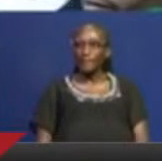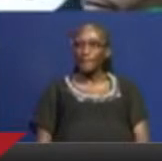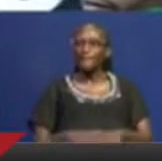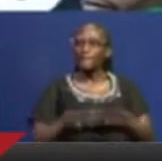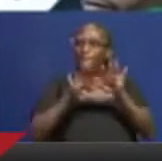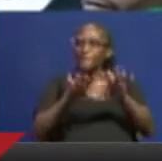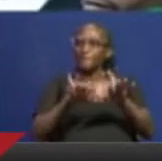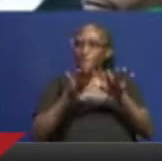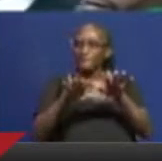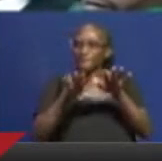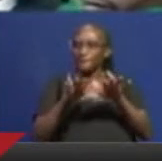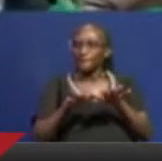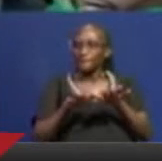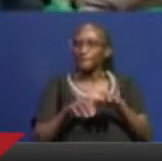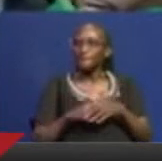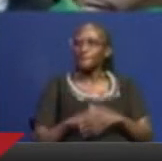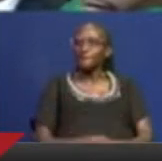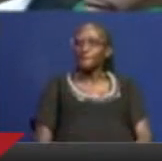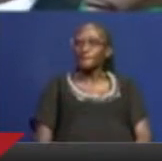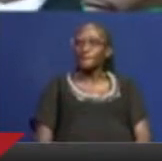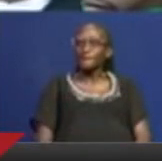Order, Rosabu, you are out of order.